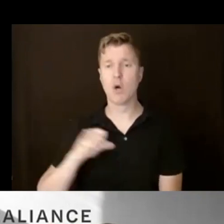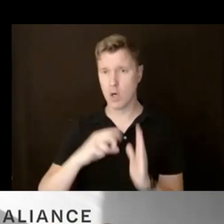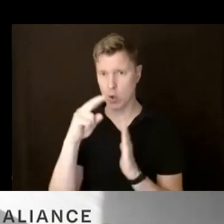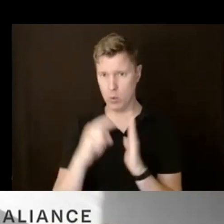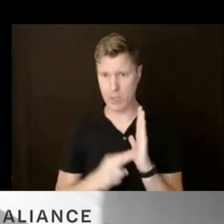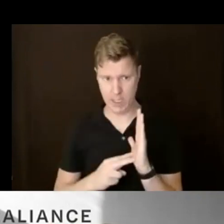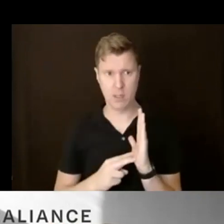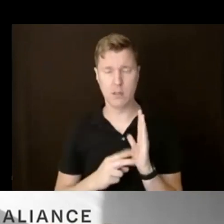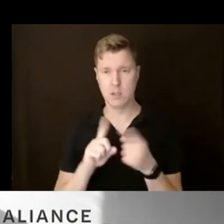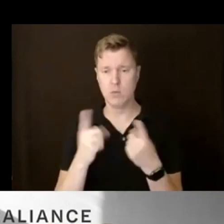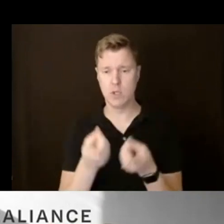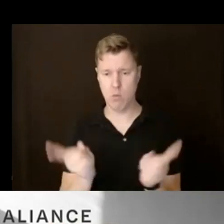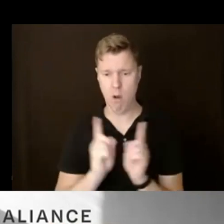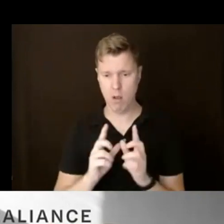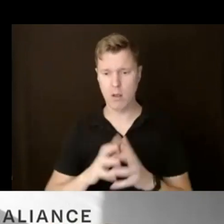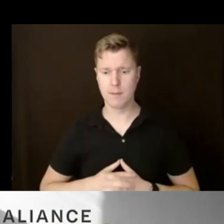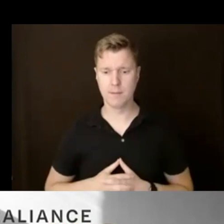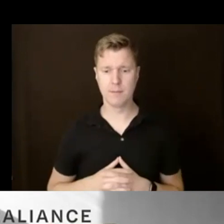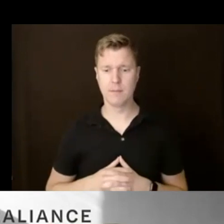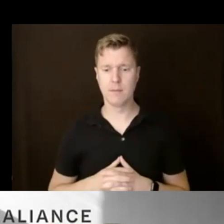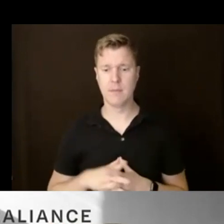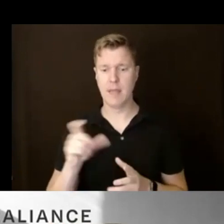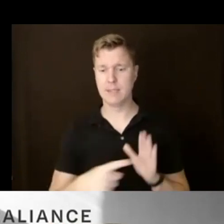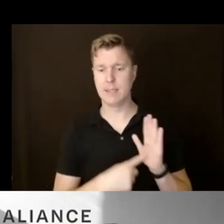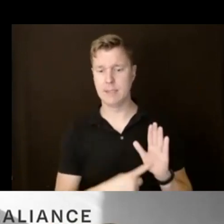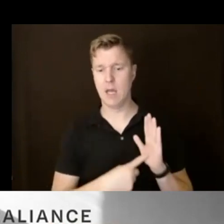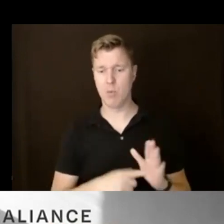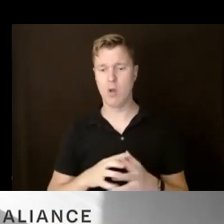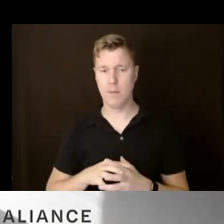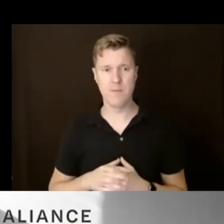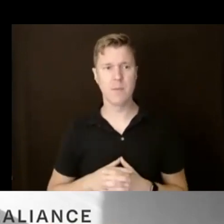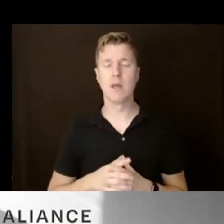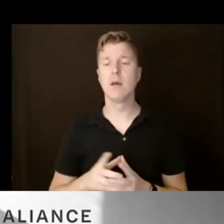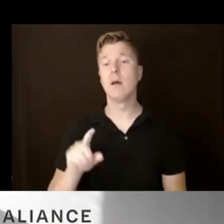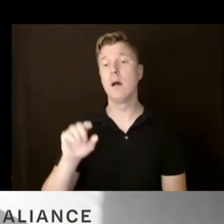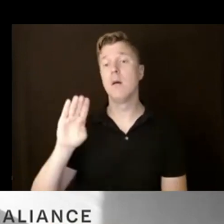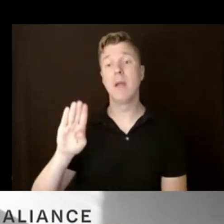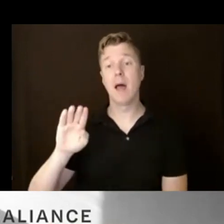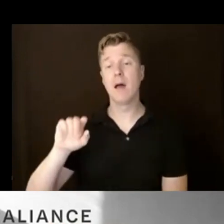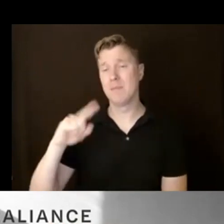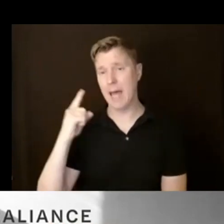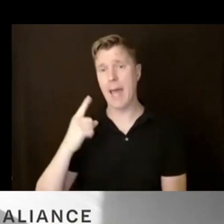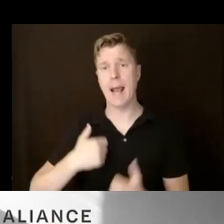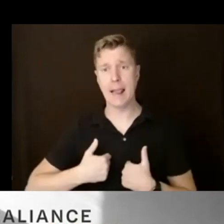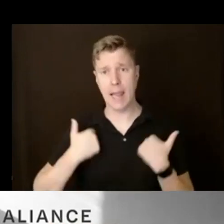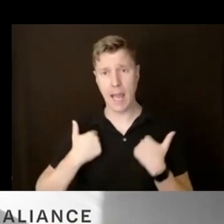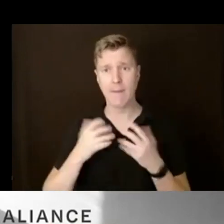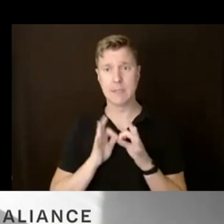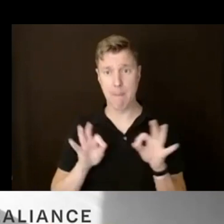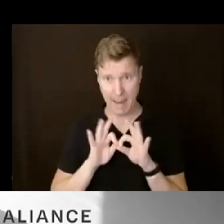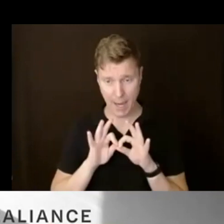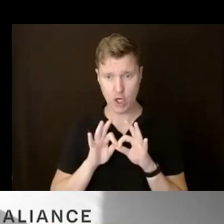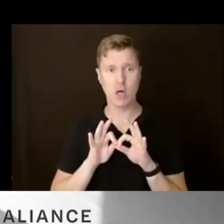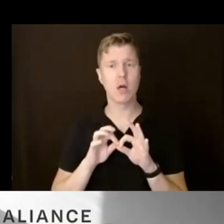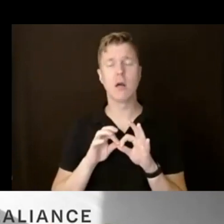all in, but this is just an example. Black Lives Matter, and Starbucks is committed to doing our part